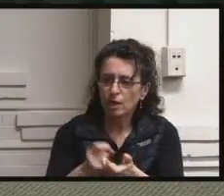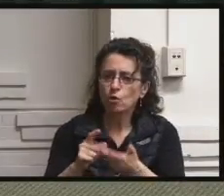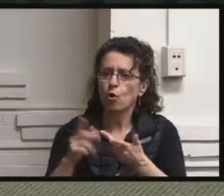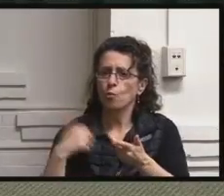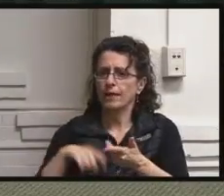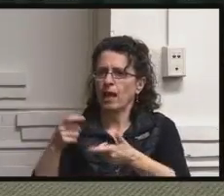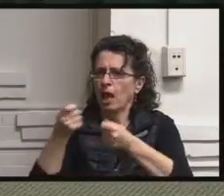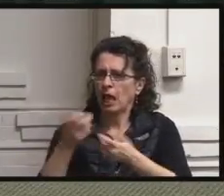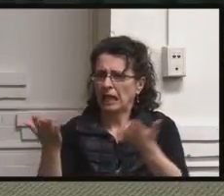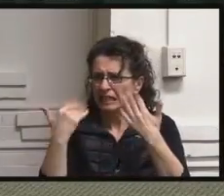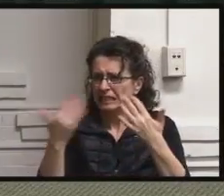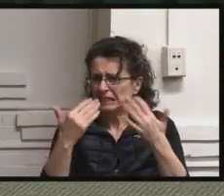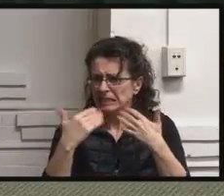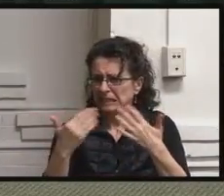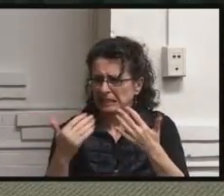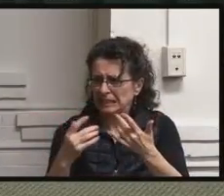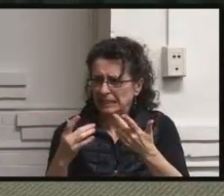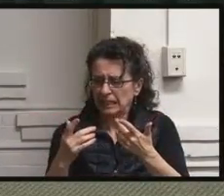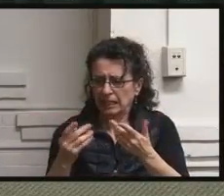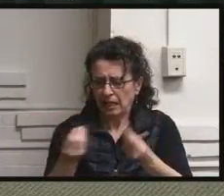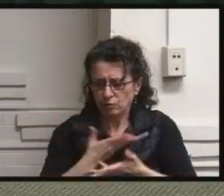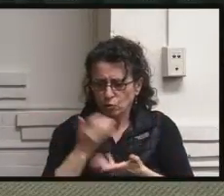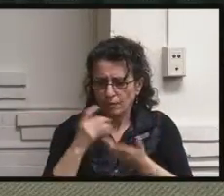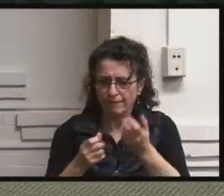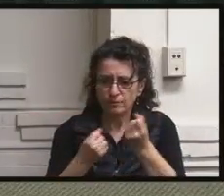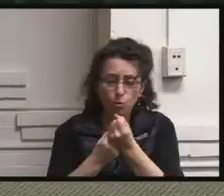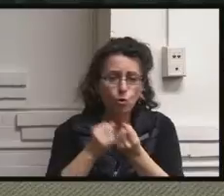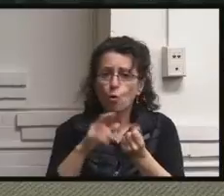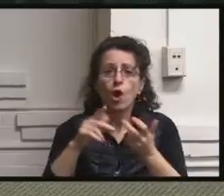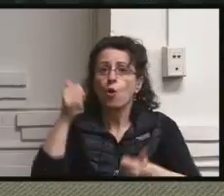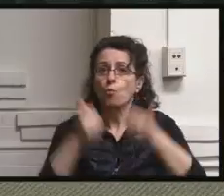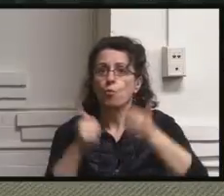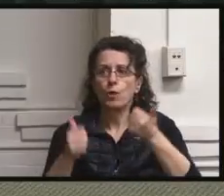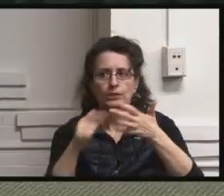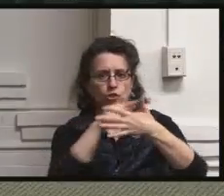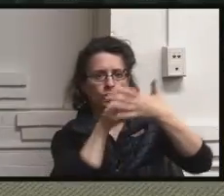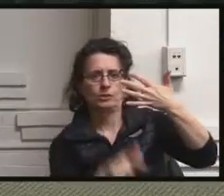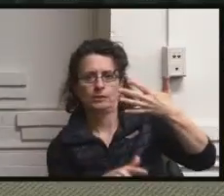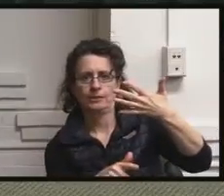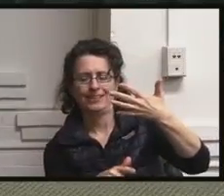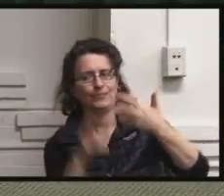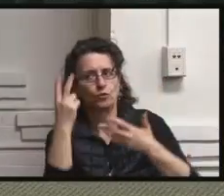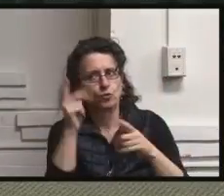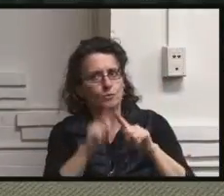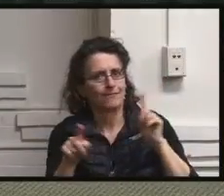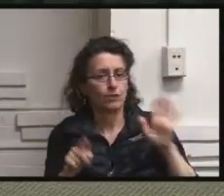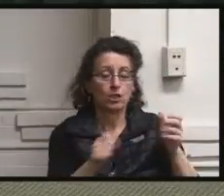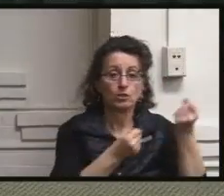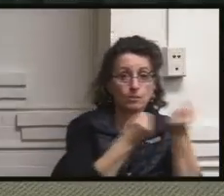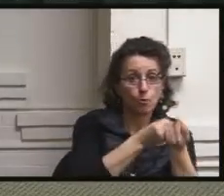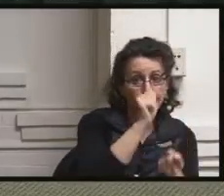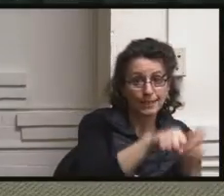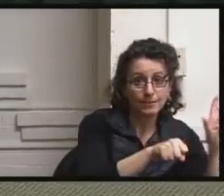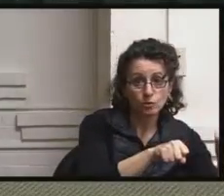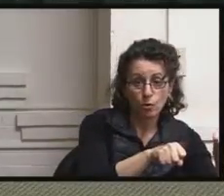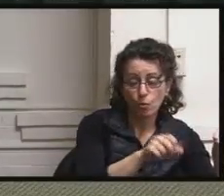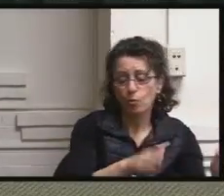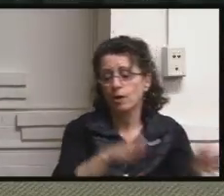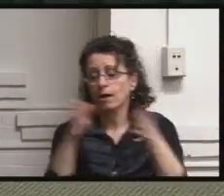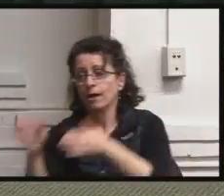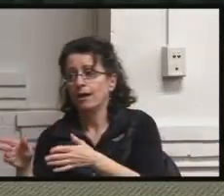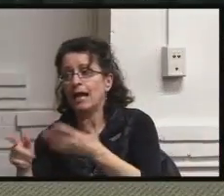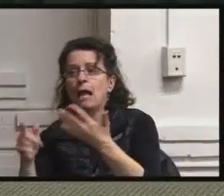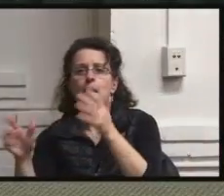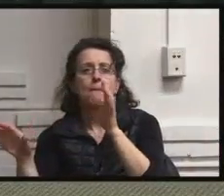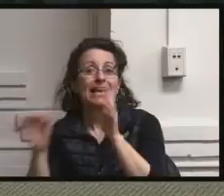soliciting general input and direction. Yeah. And so we may also want to engage in the former, mm-hmm.